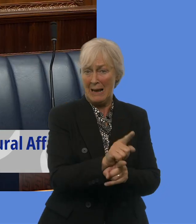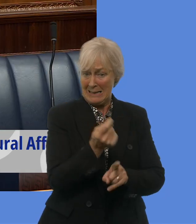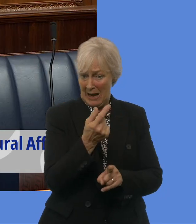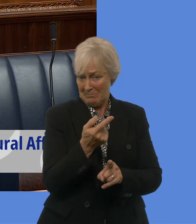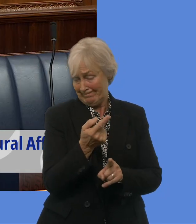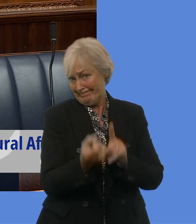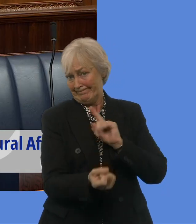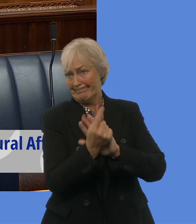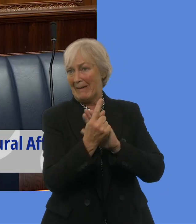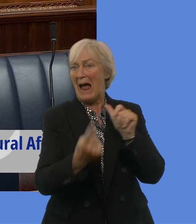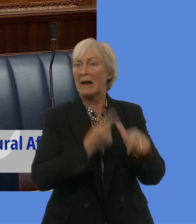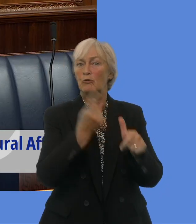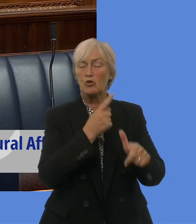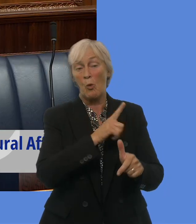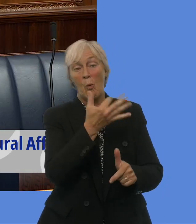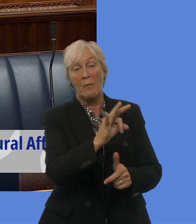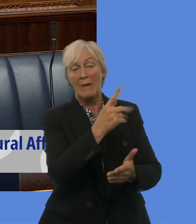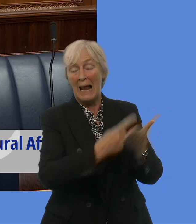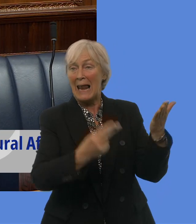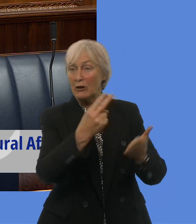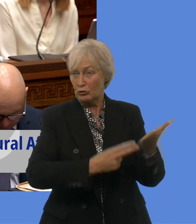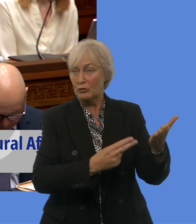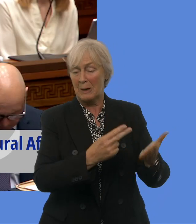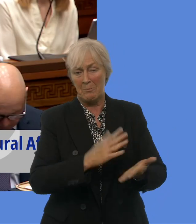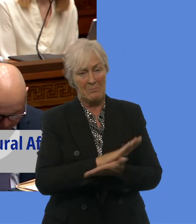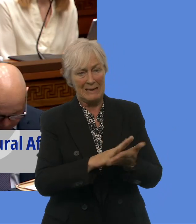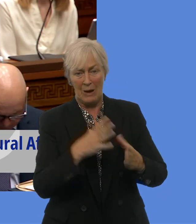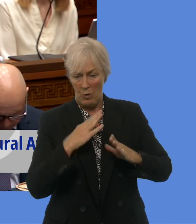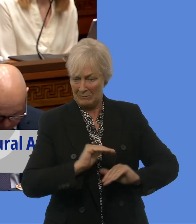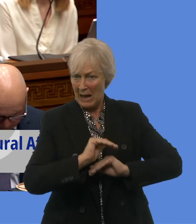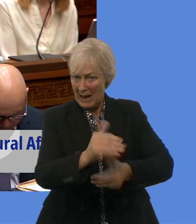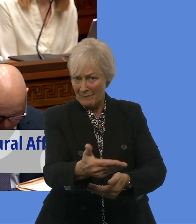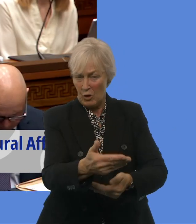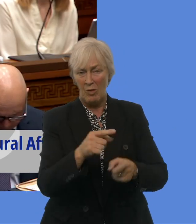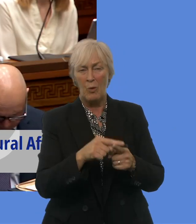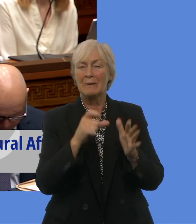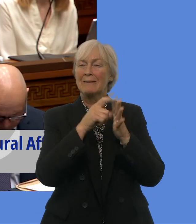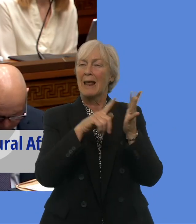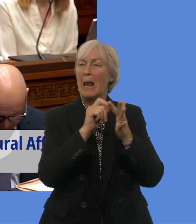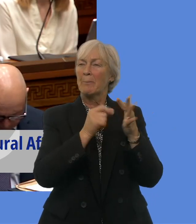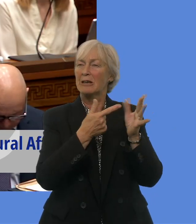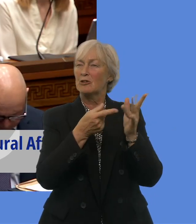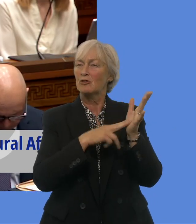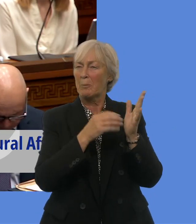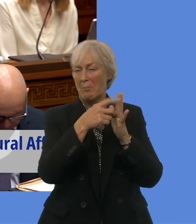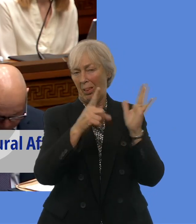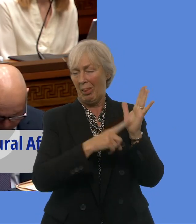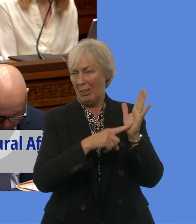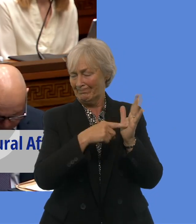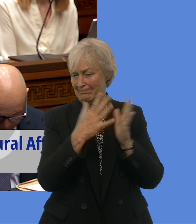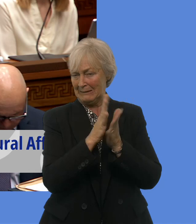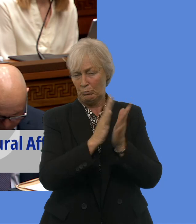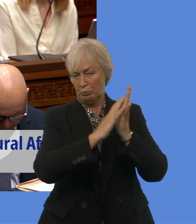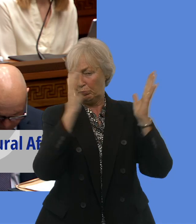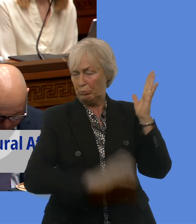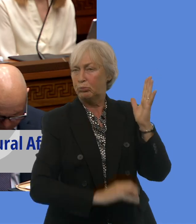election, we were very much clear that the public wanted us to deliver for them, and the dilapidation bill is a key tool that we'd be able to do that.